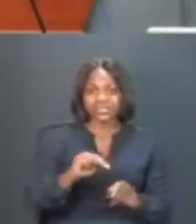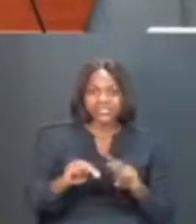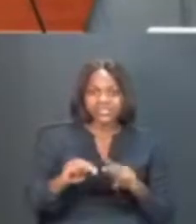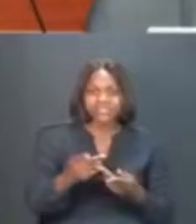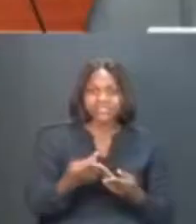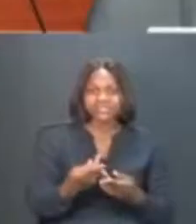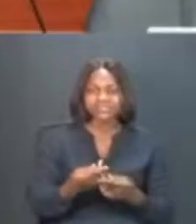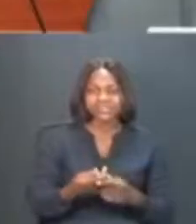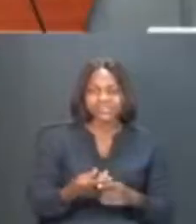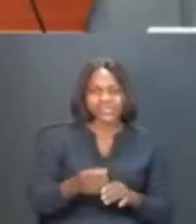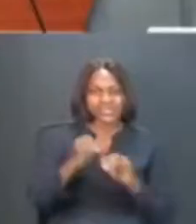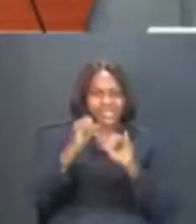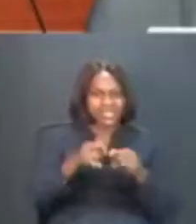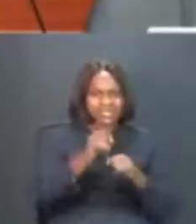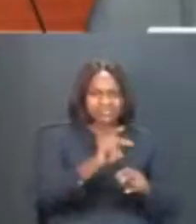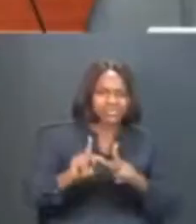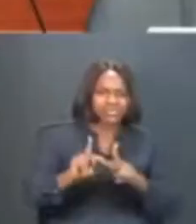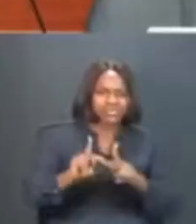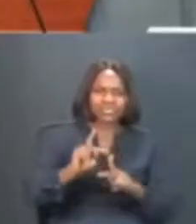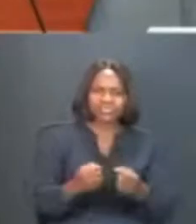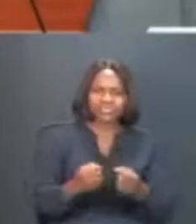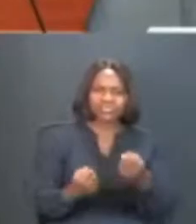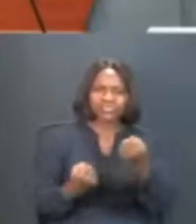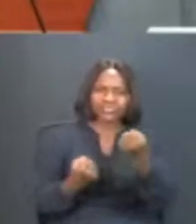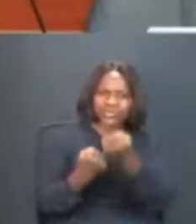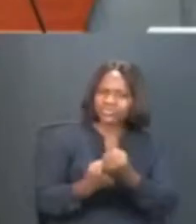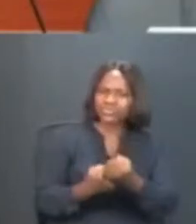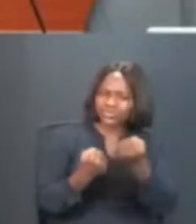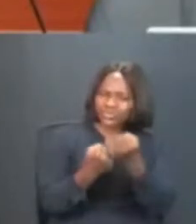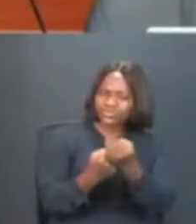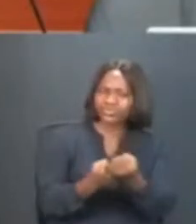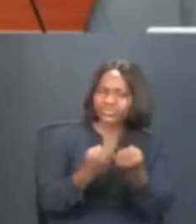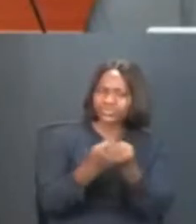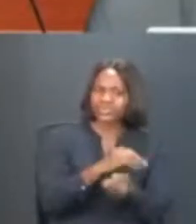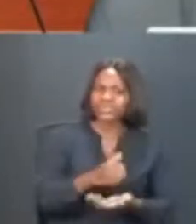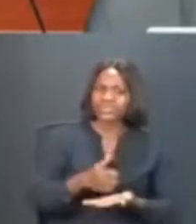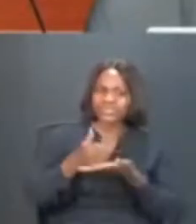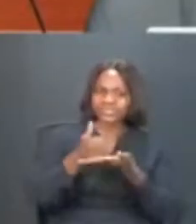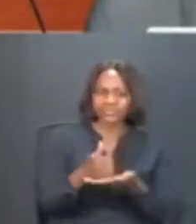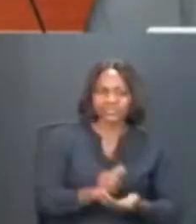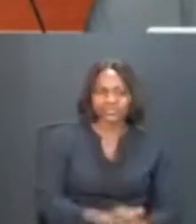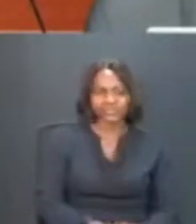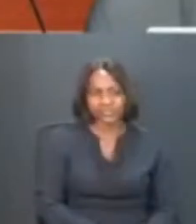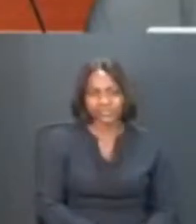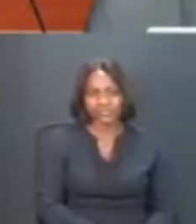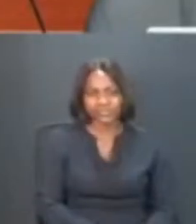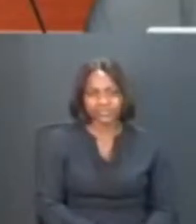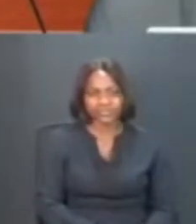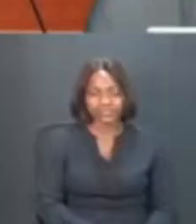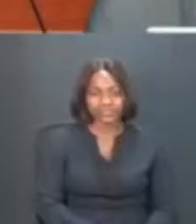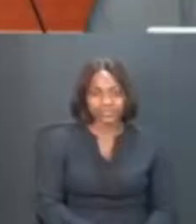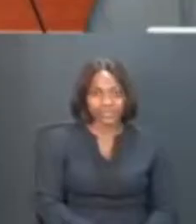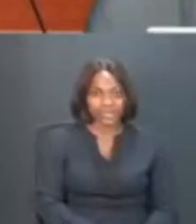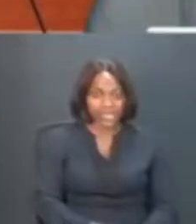entrepreneurs, other persons, to help. Mr. Speaker, the cost burden